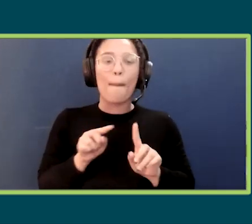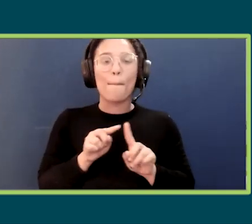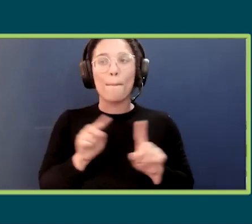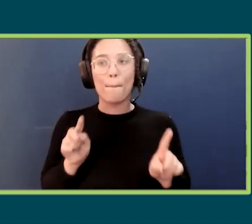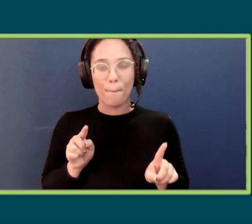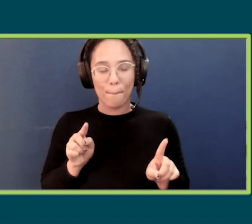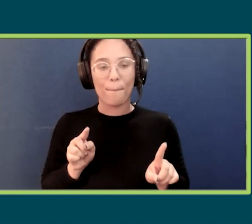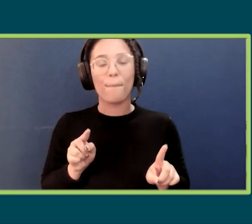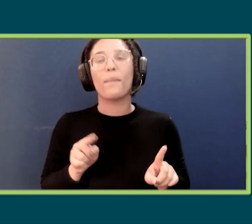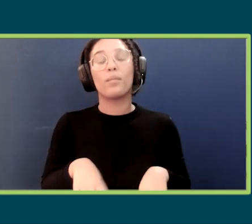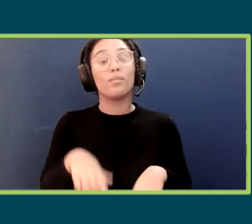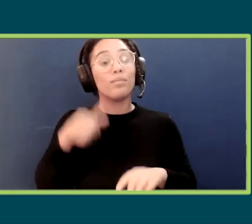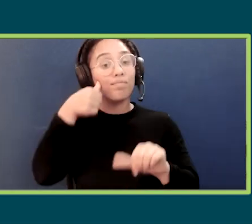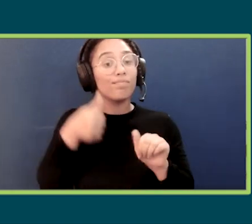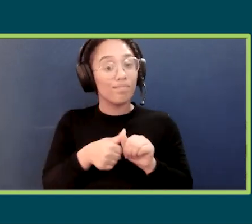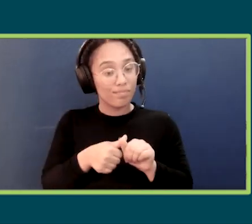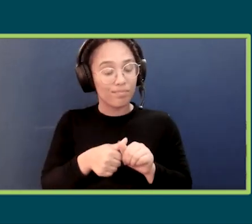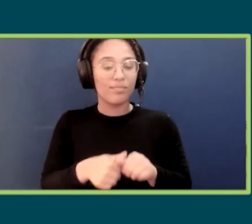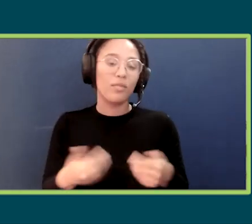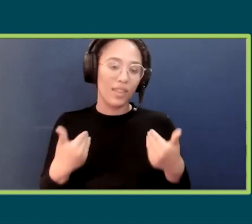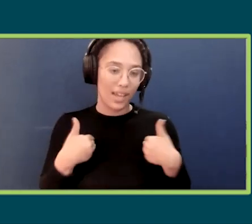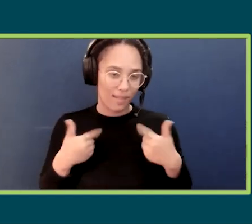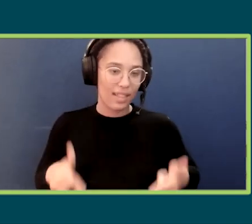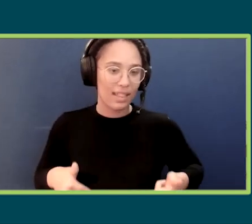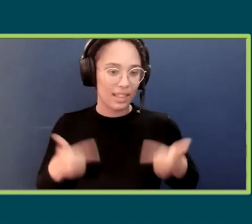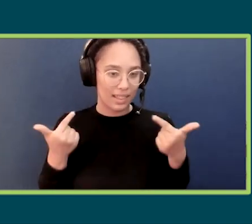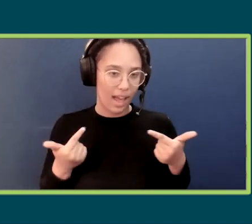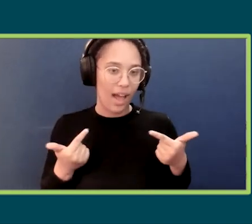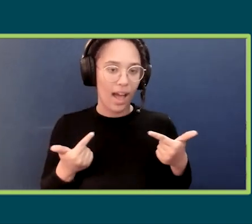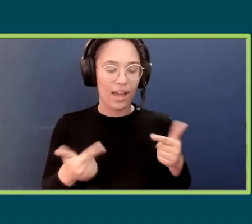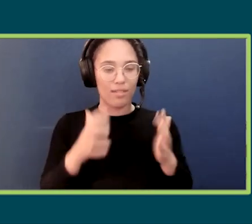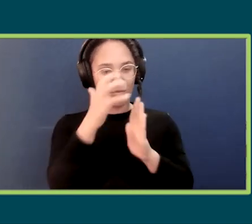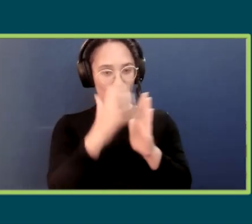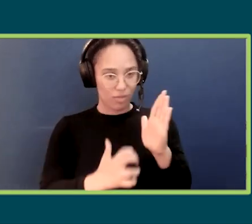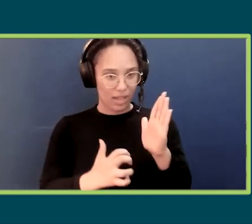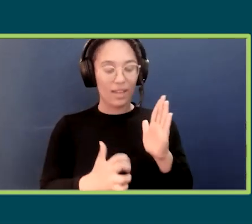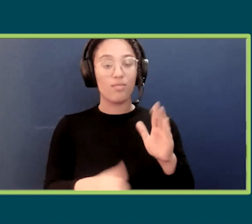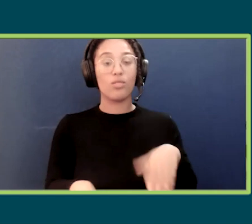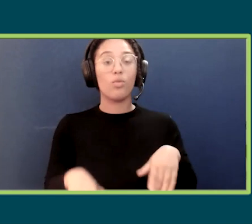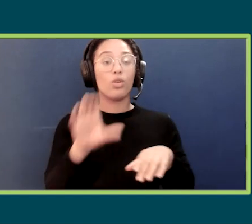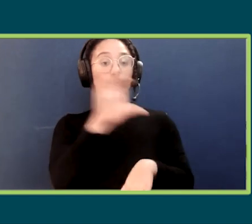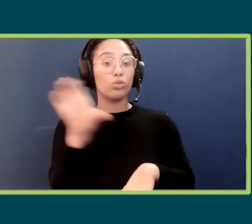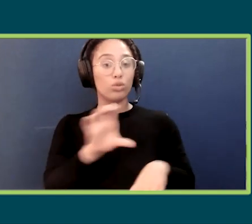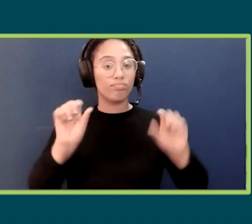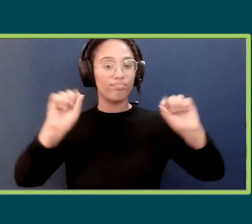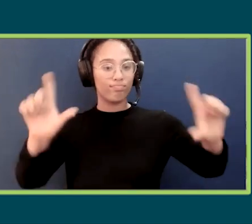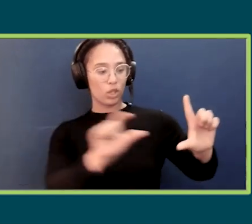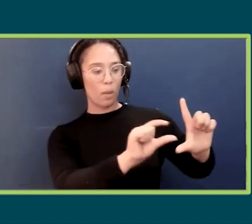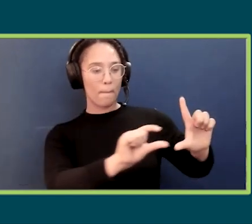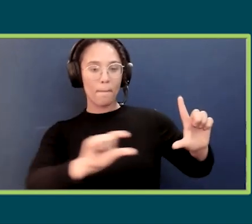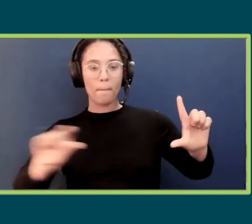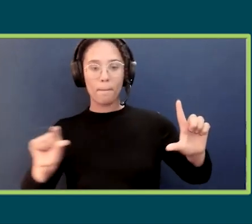a live transcript available. So if you press that little CC button down at the bottom, you can enable a